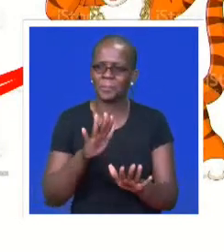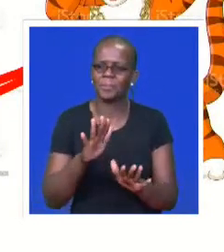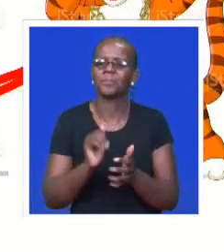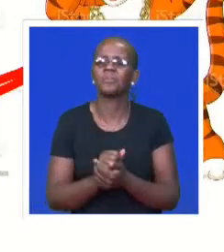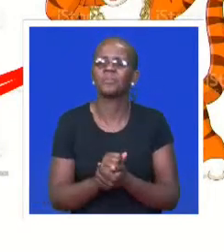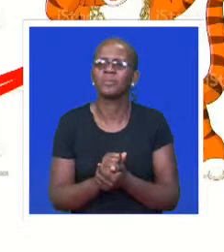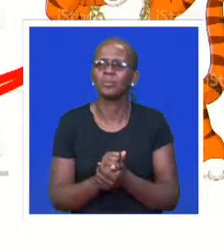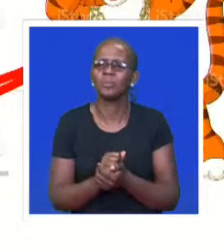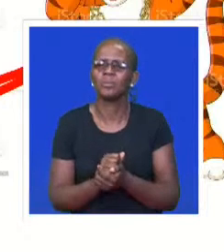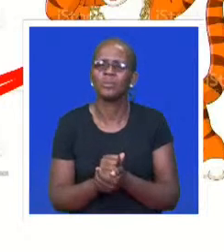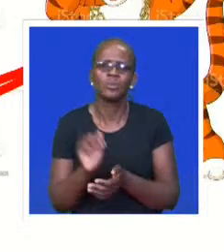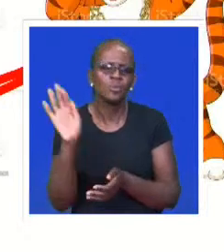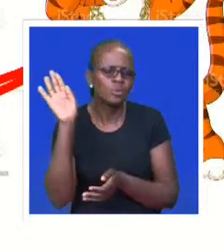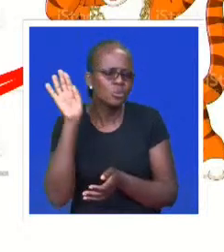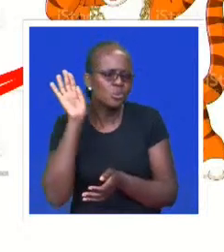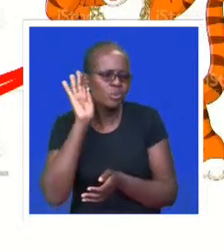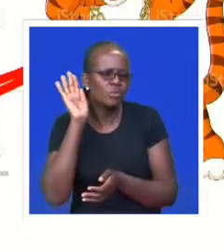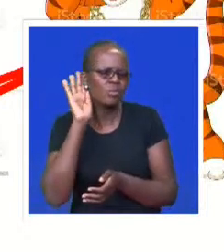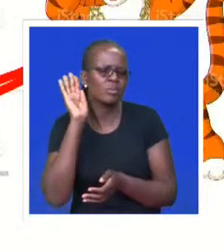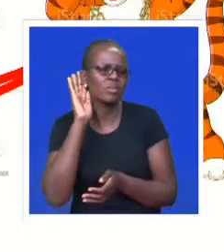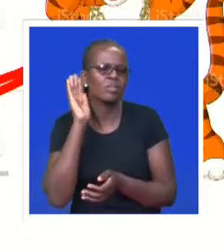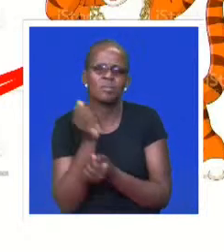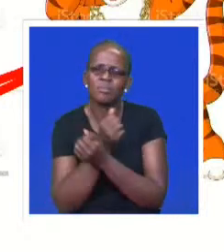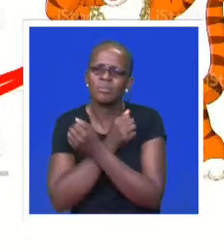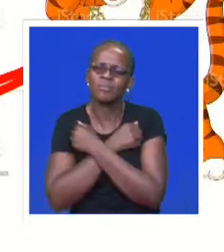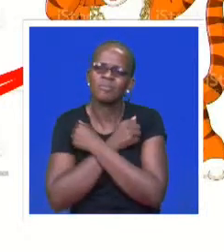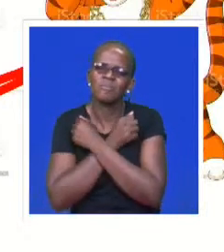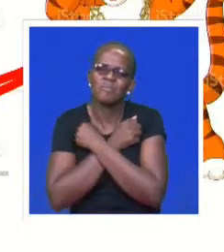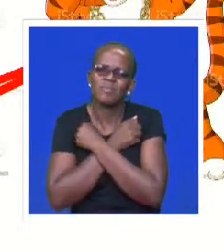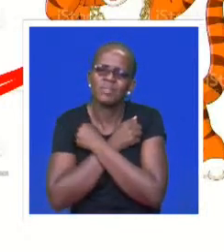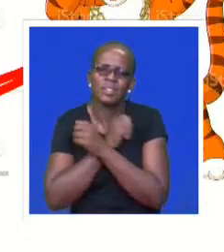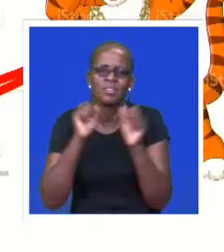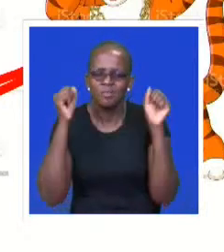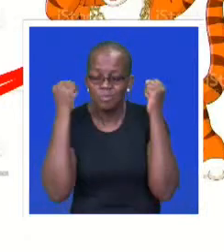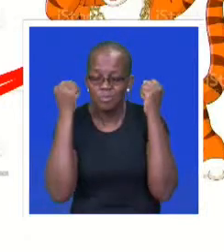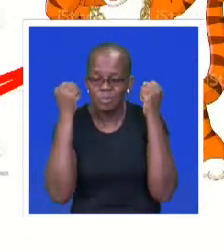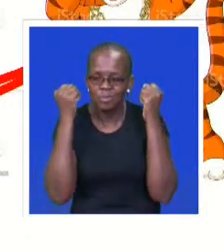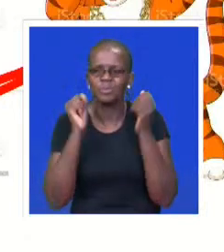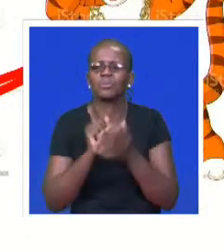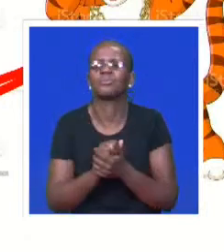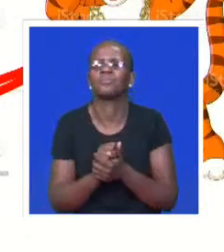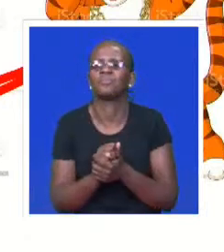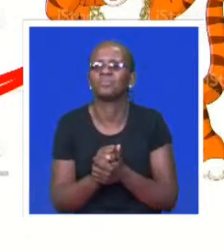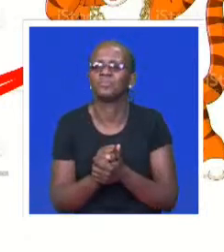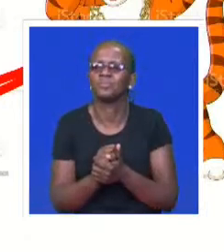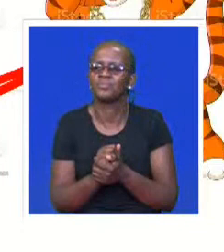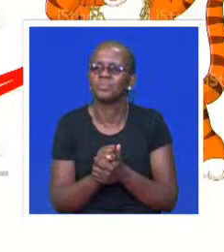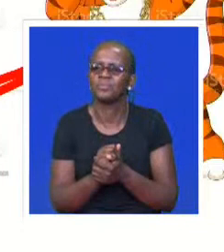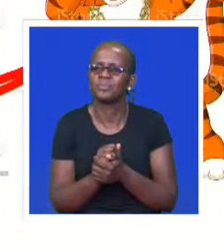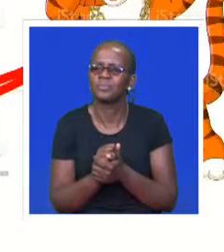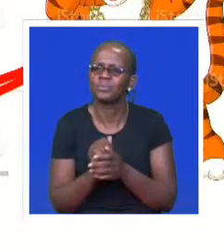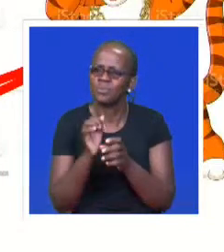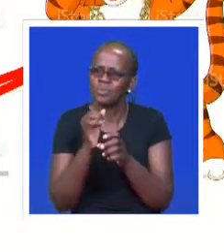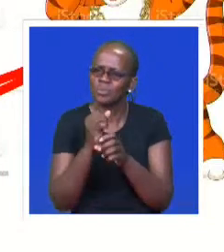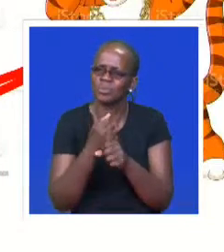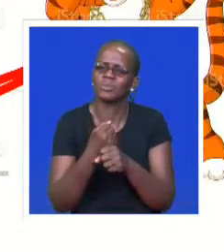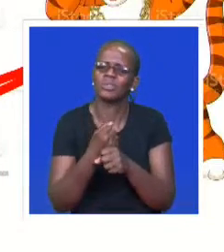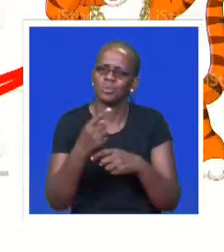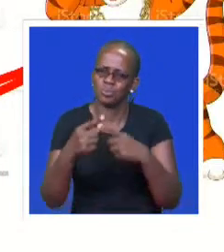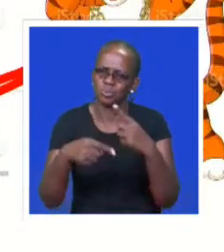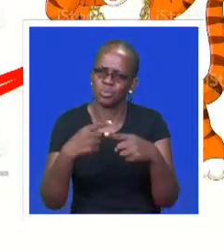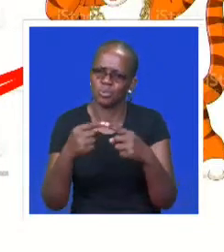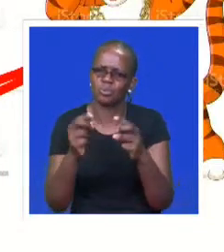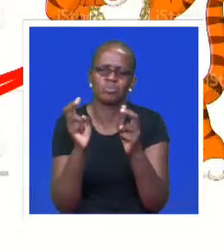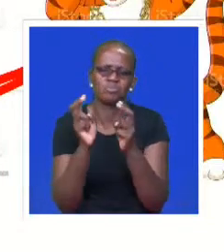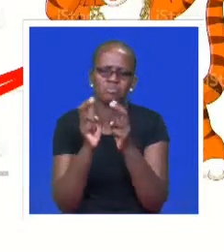also heard the lovely noise from it. From that day on, the mice could hear